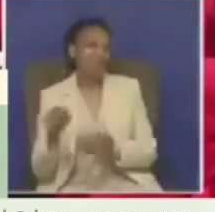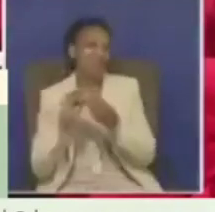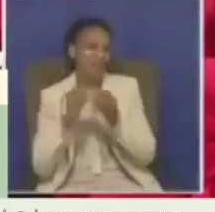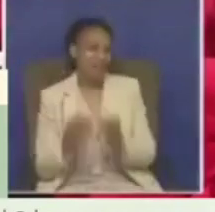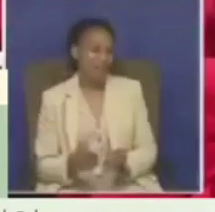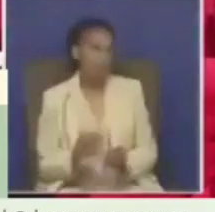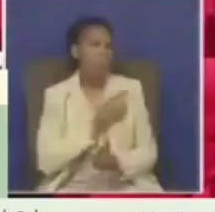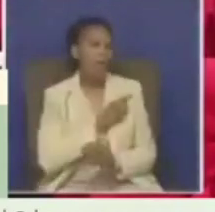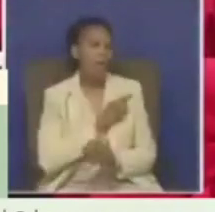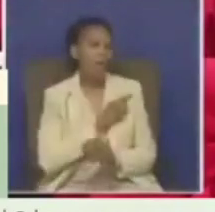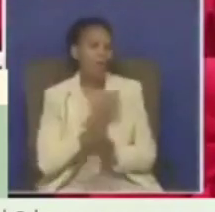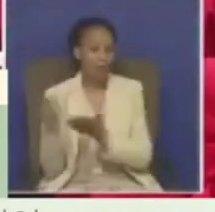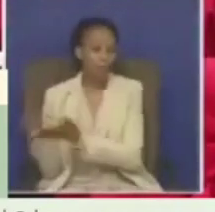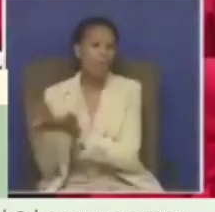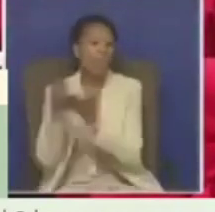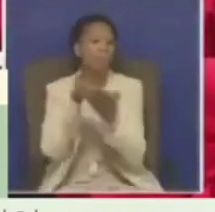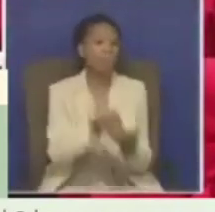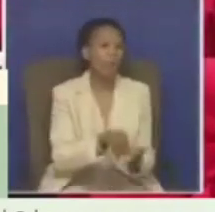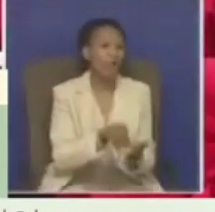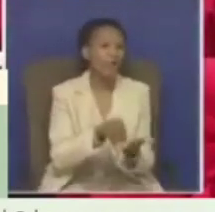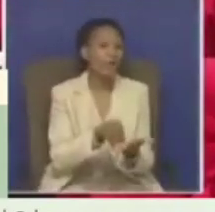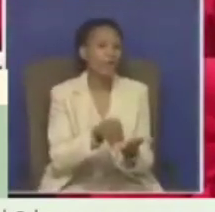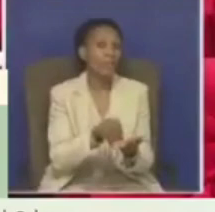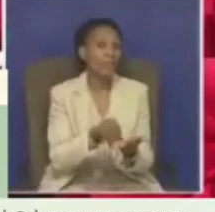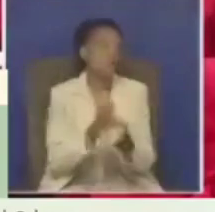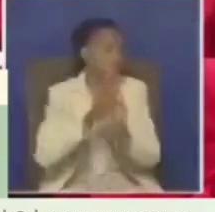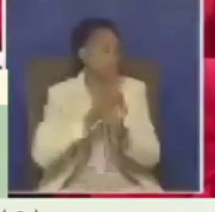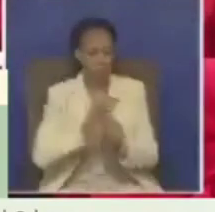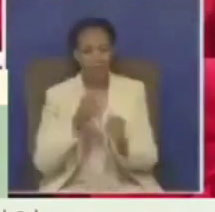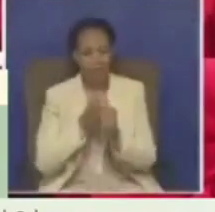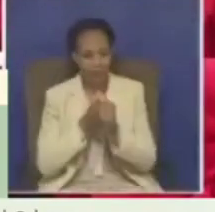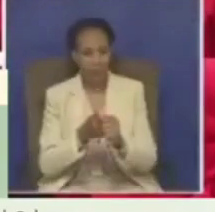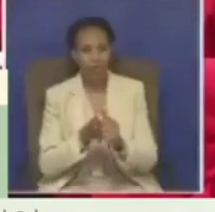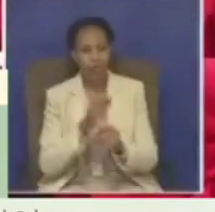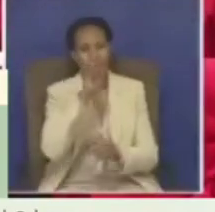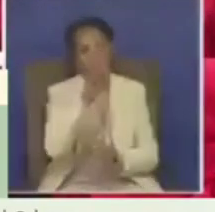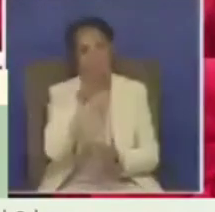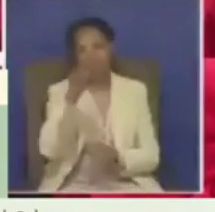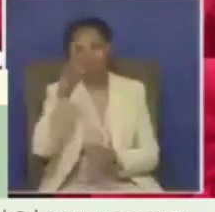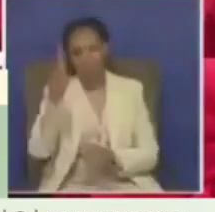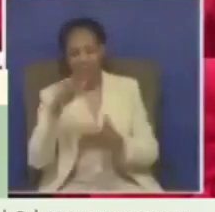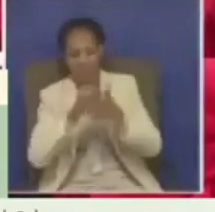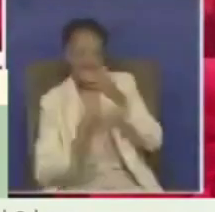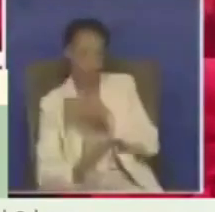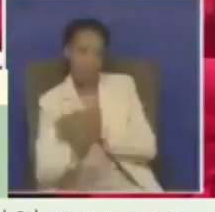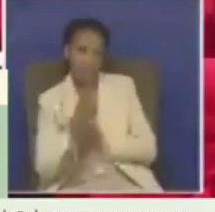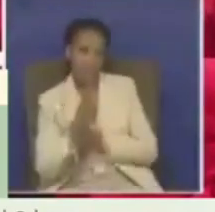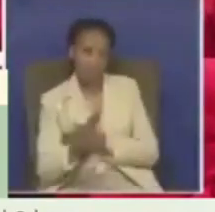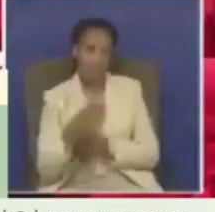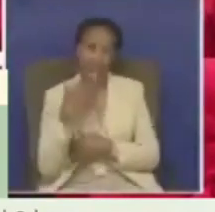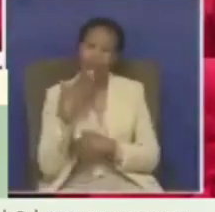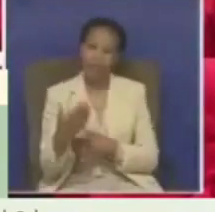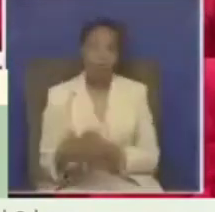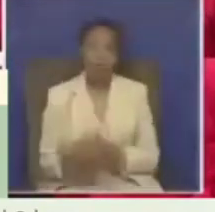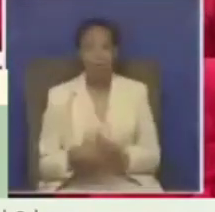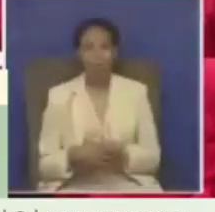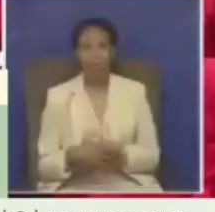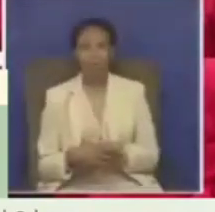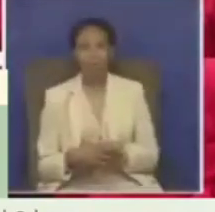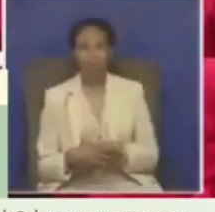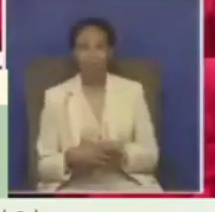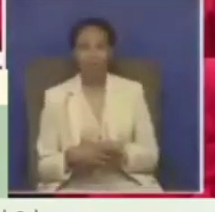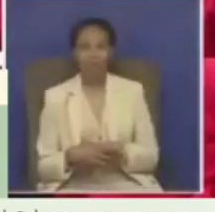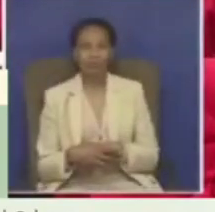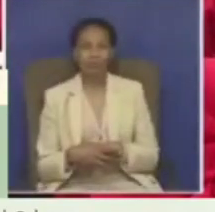came without complying with 121 sub 2. Thank It was you. an ambush and it's